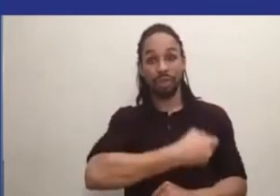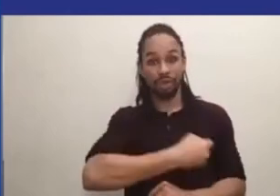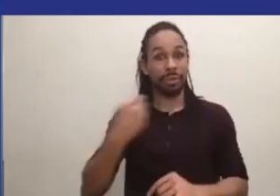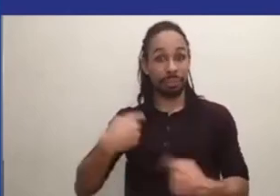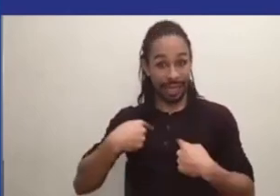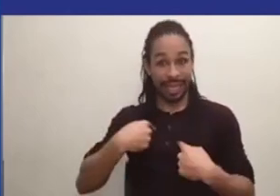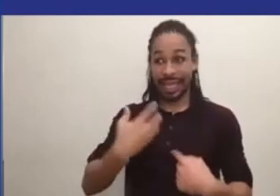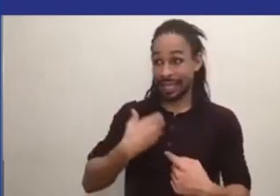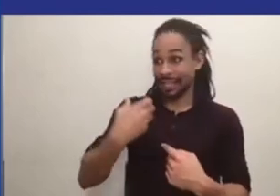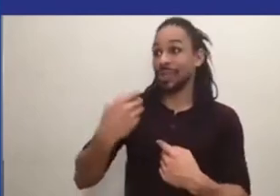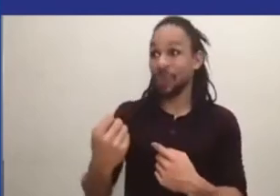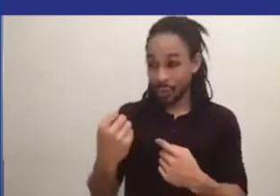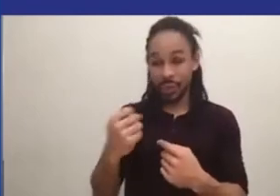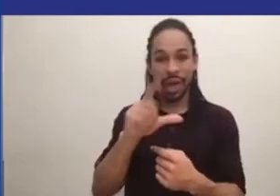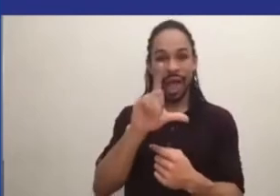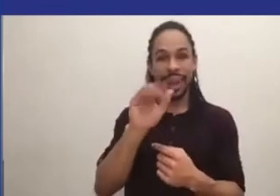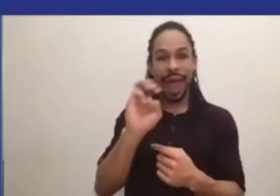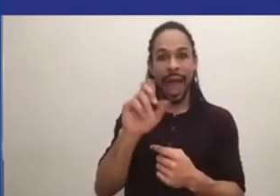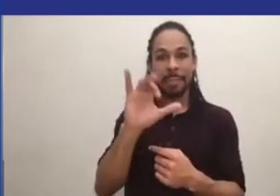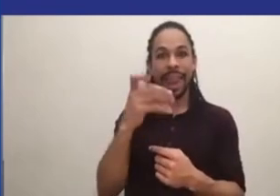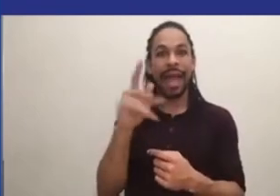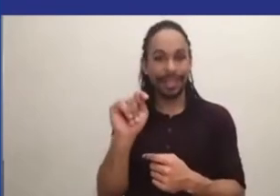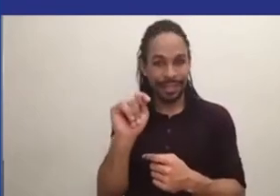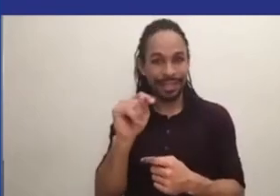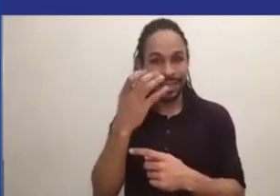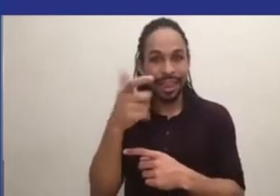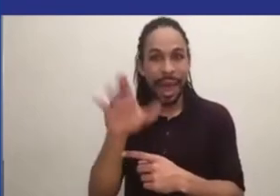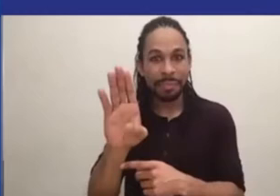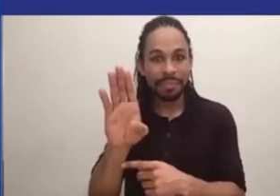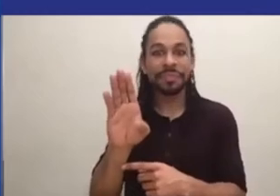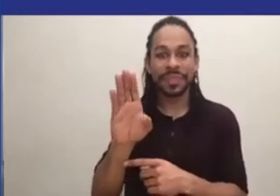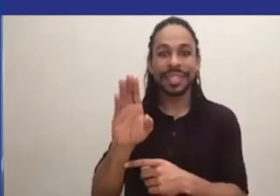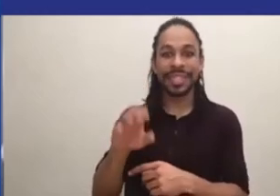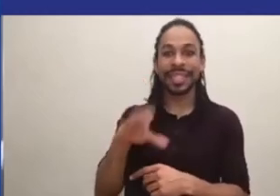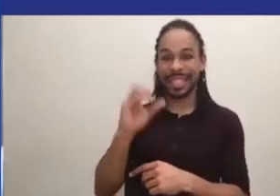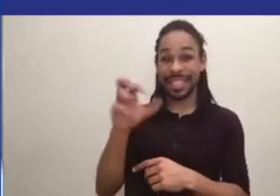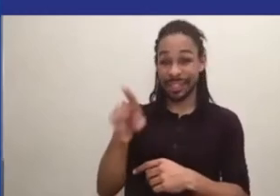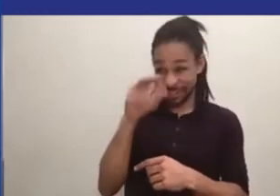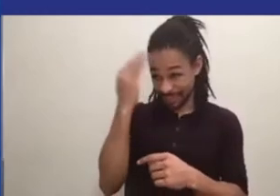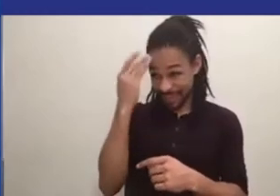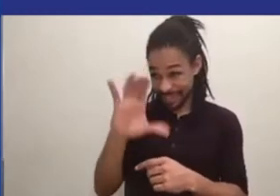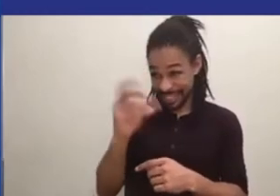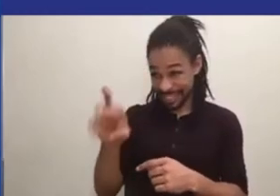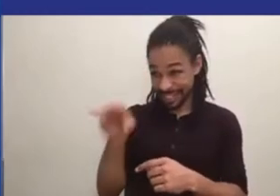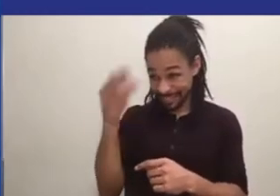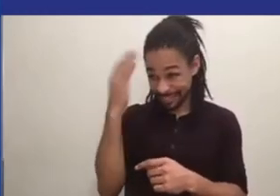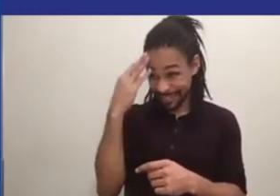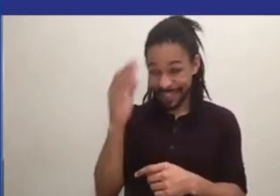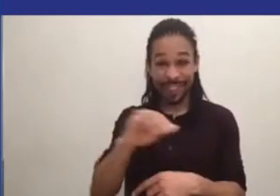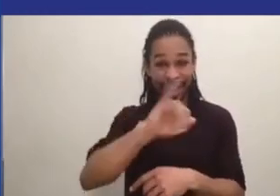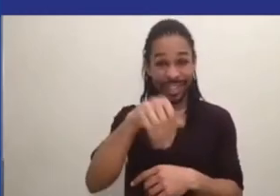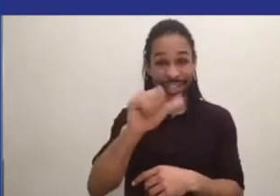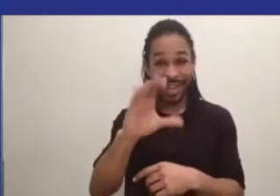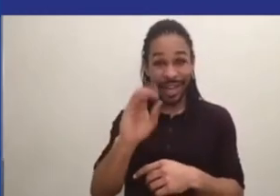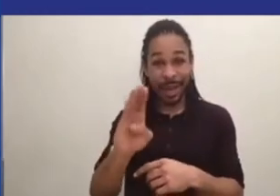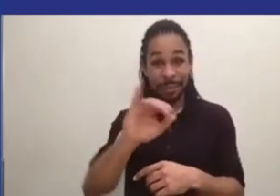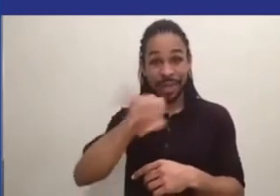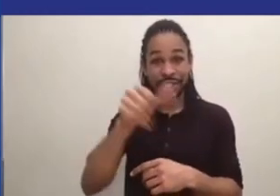to the Limelight, Cesar. After a hair show, it was a party for, you know, the Jacob Javits hair show,